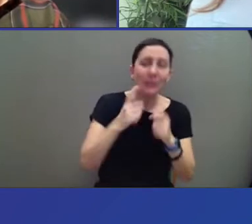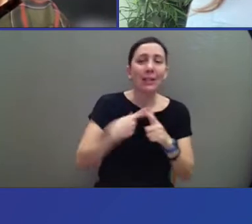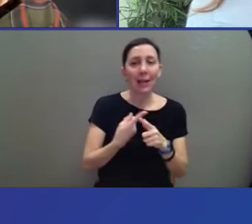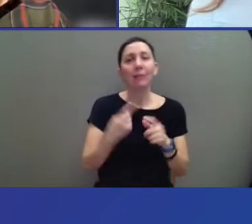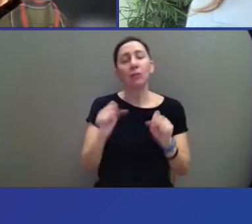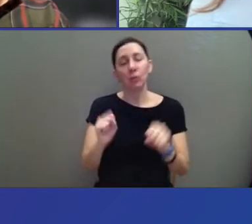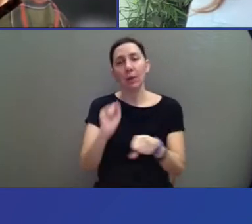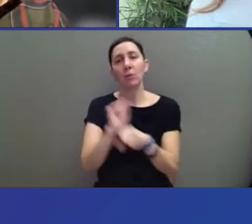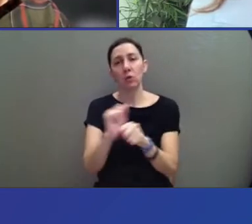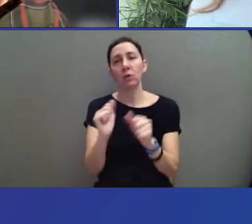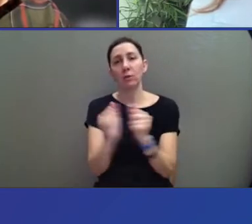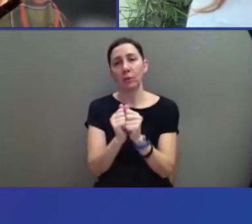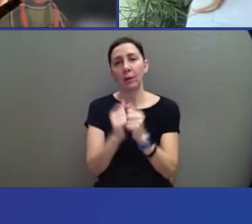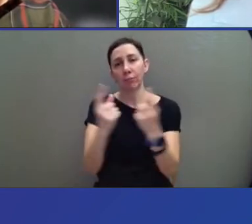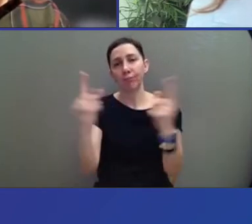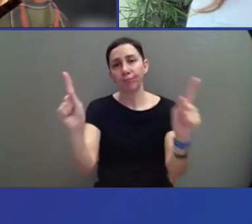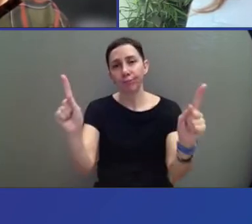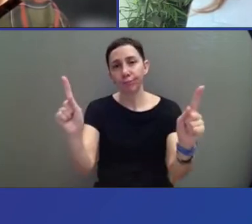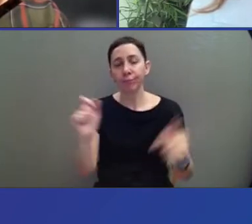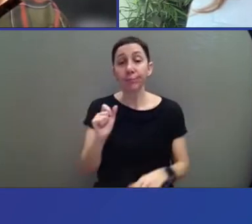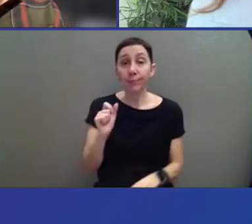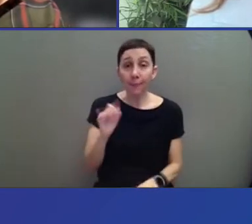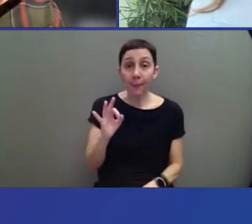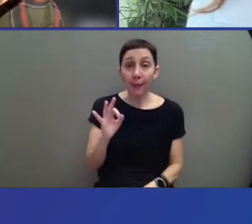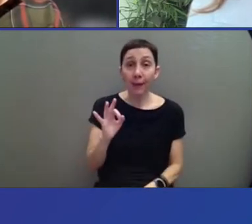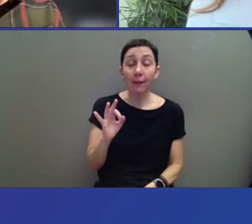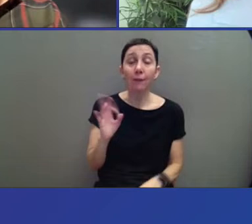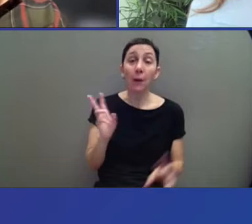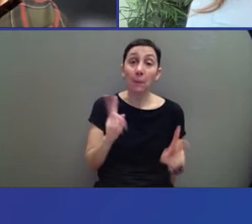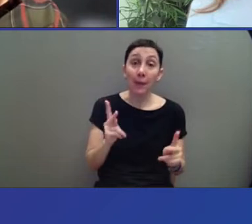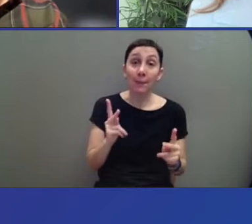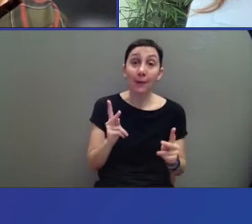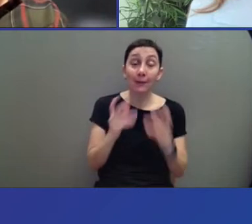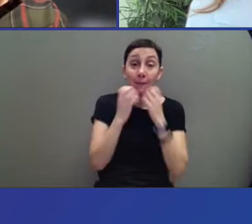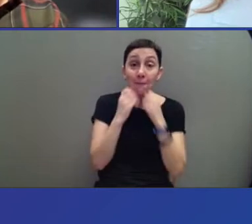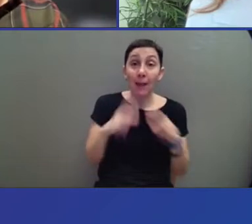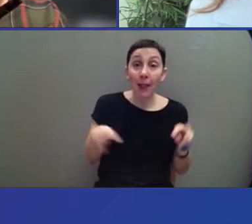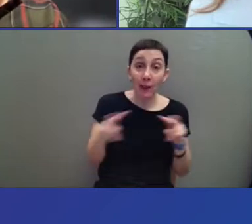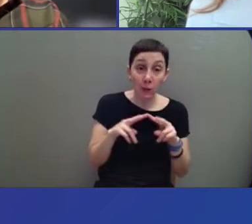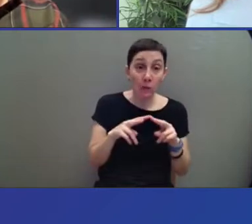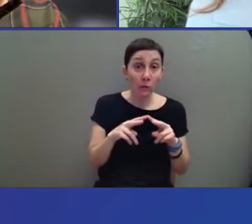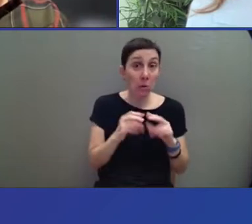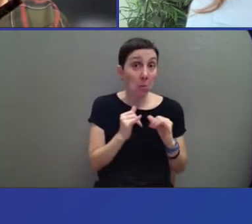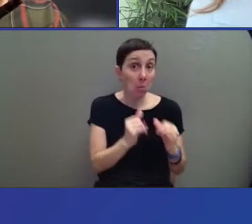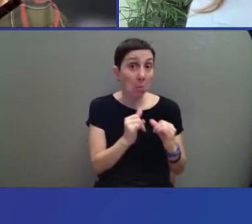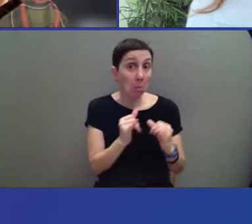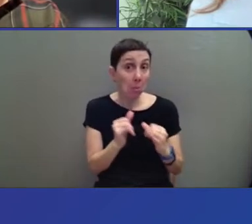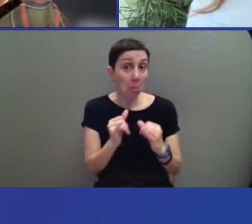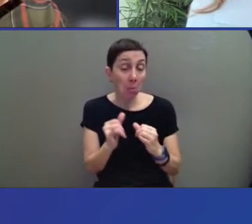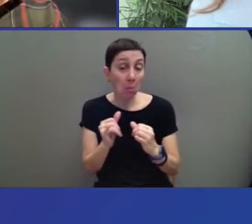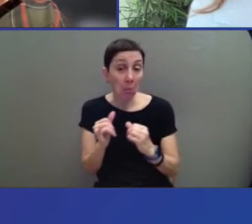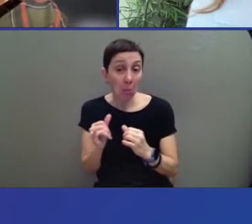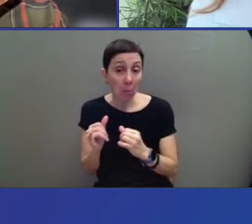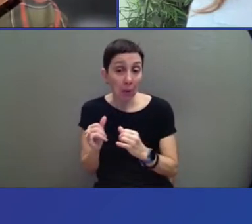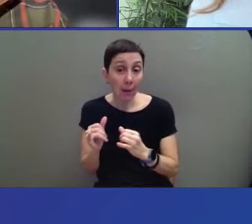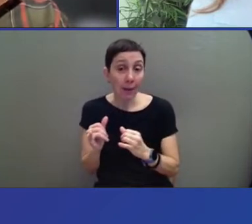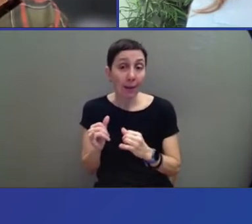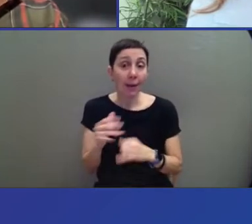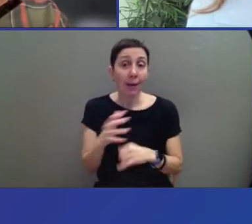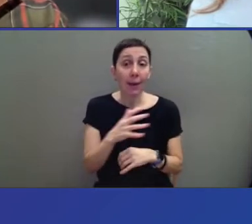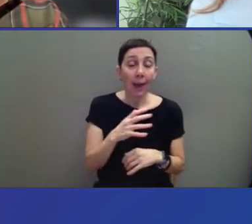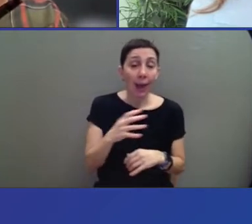way whatsoever. And if those values meet and you can also lean into your individual experience